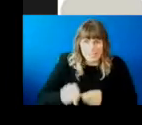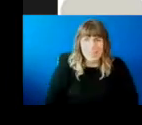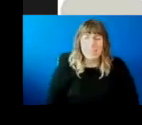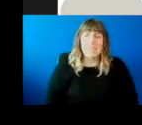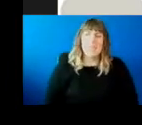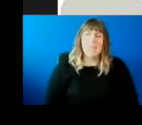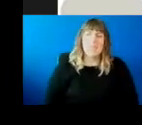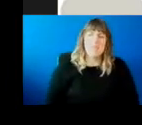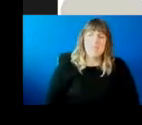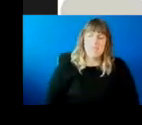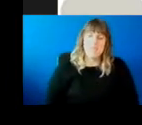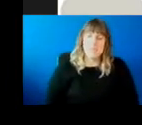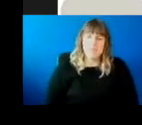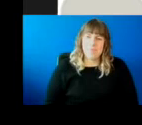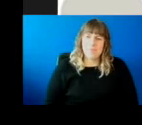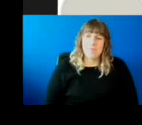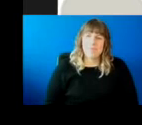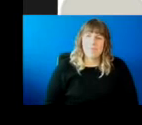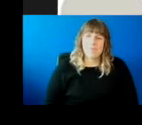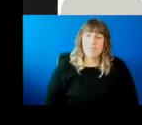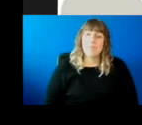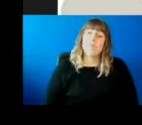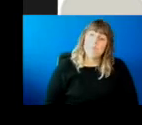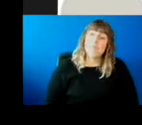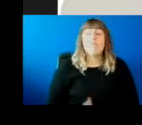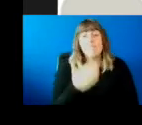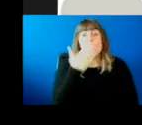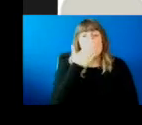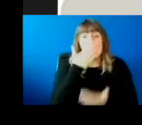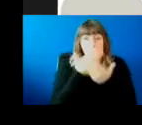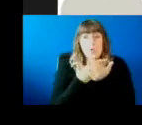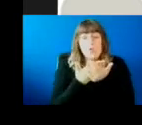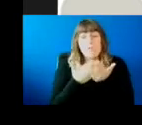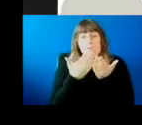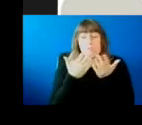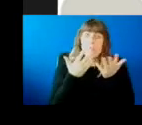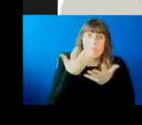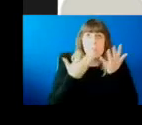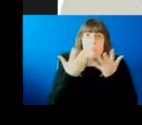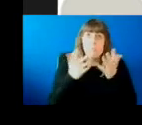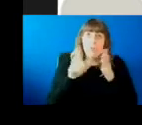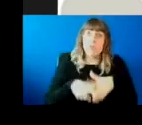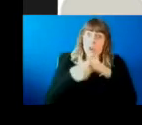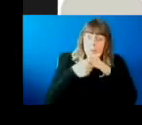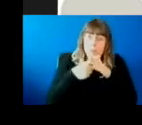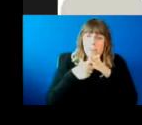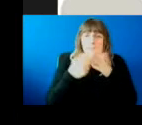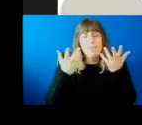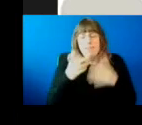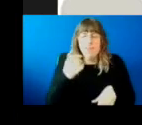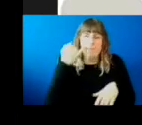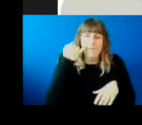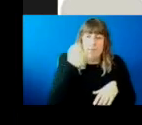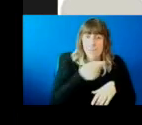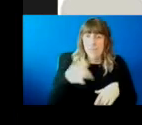I would say a really, really good place to start if you really don't really at all know what you